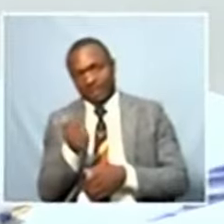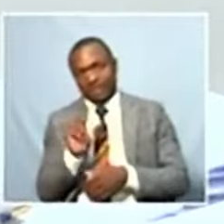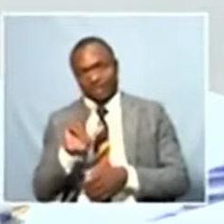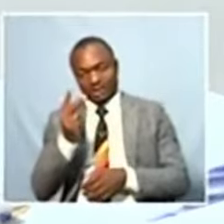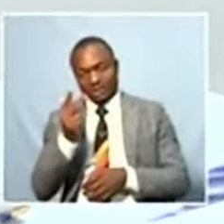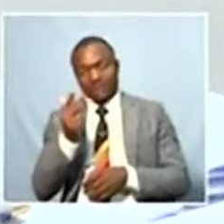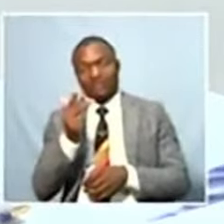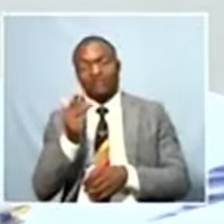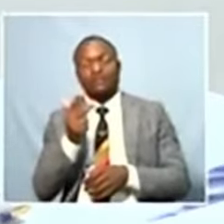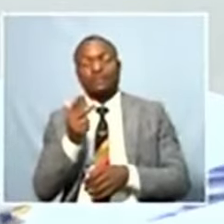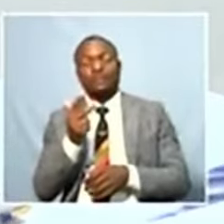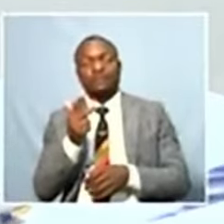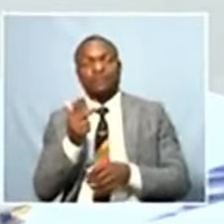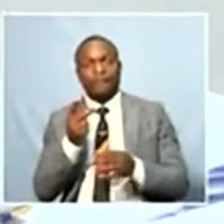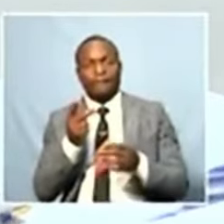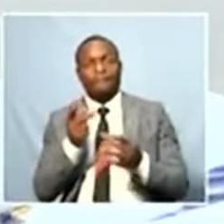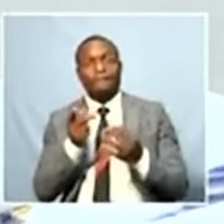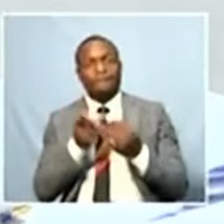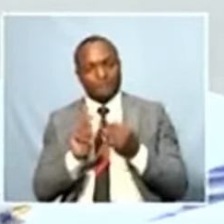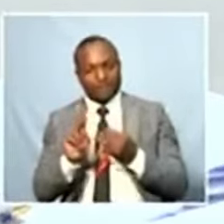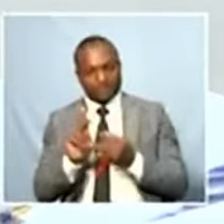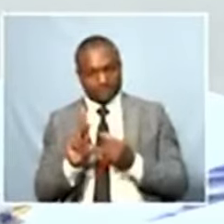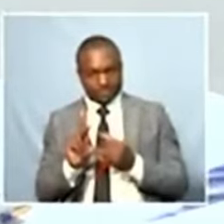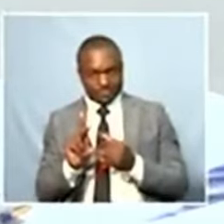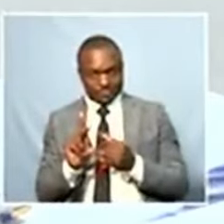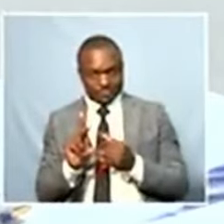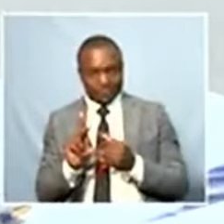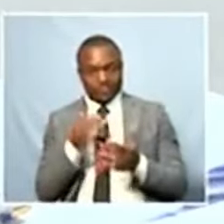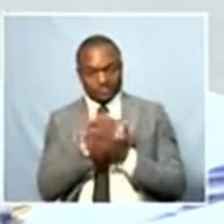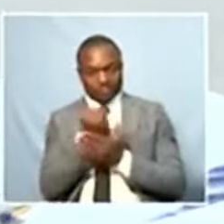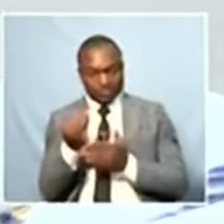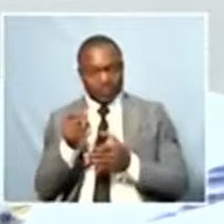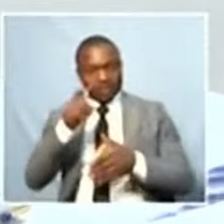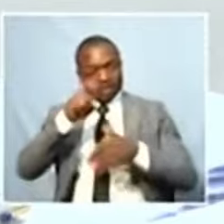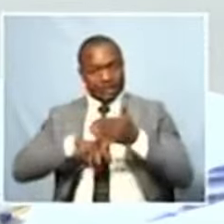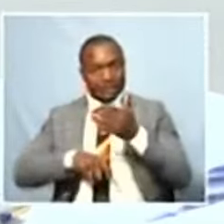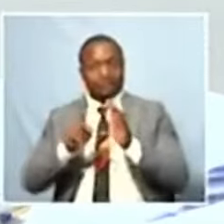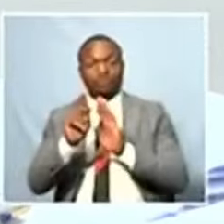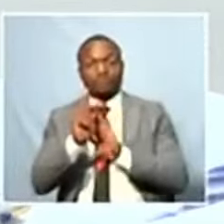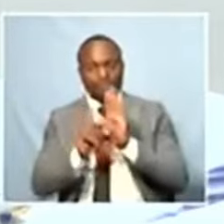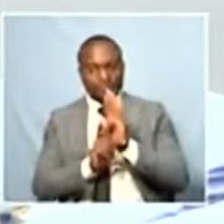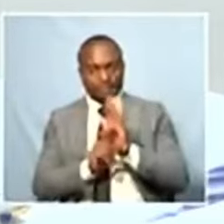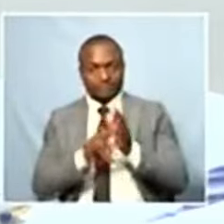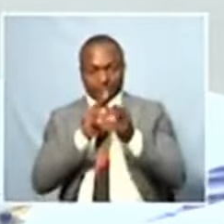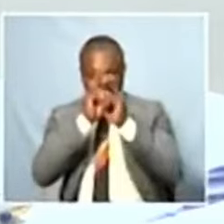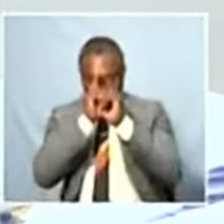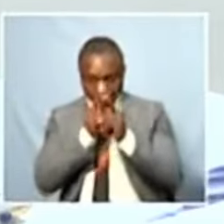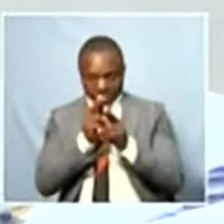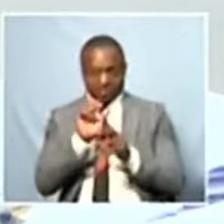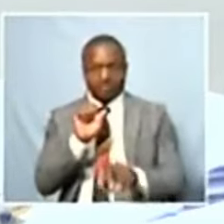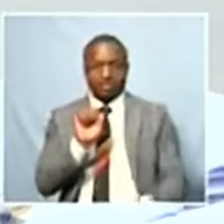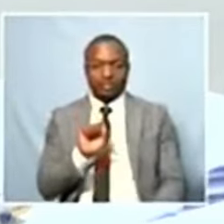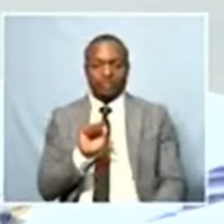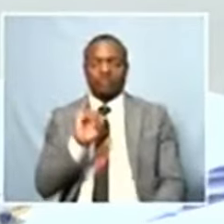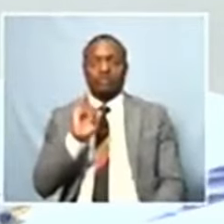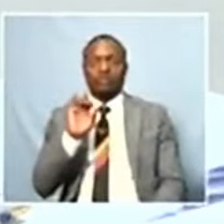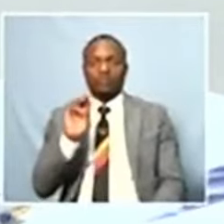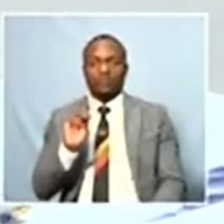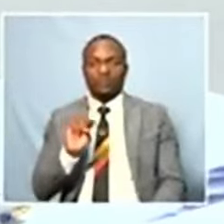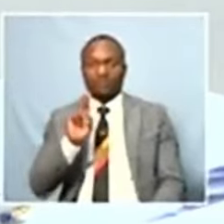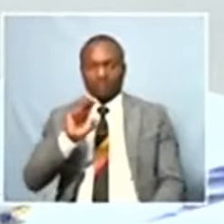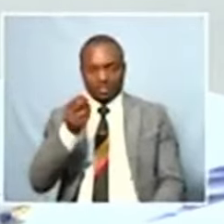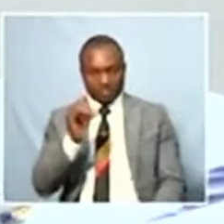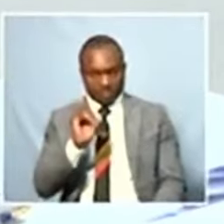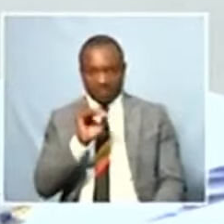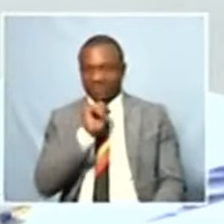parties on the matter. On the tax policies, Honorable Smushi, they are not